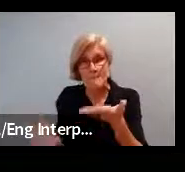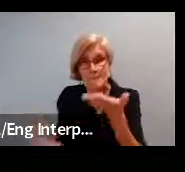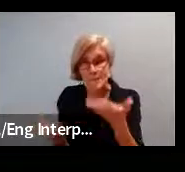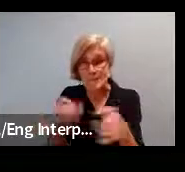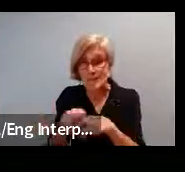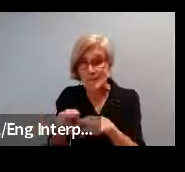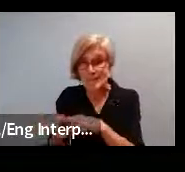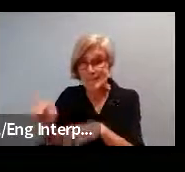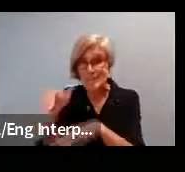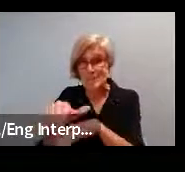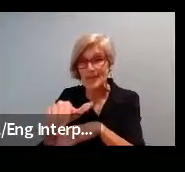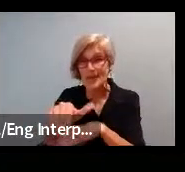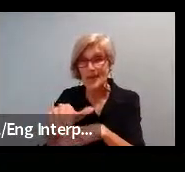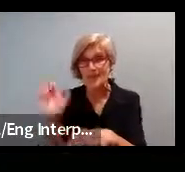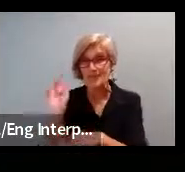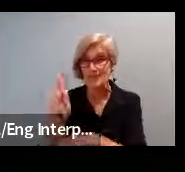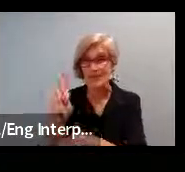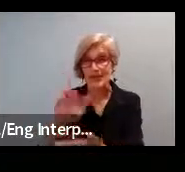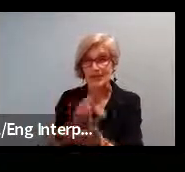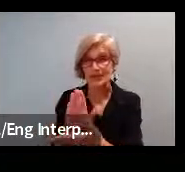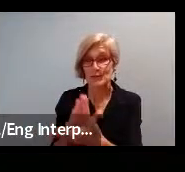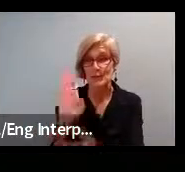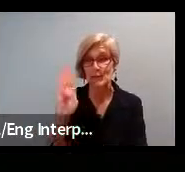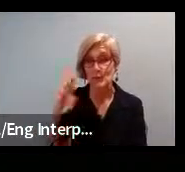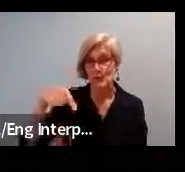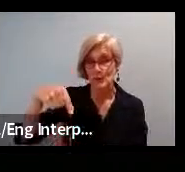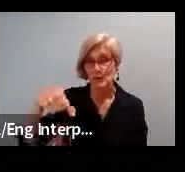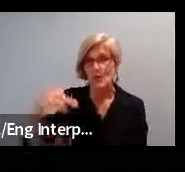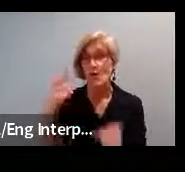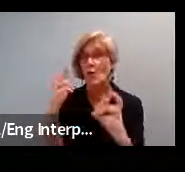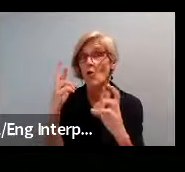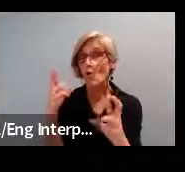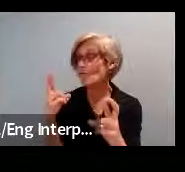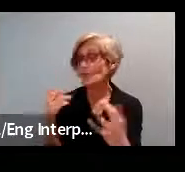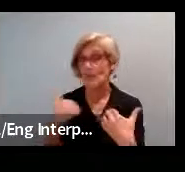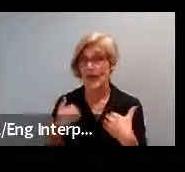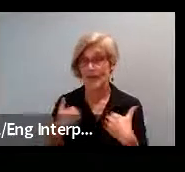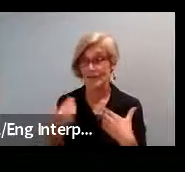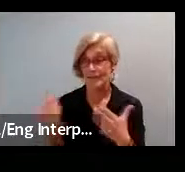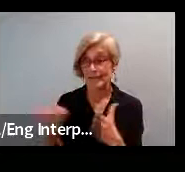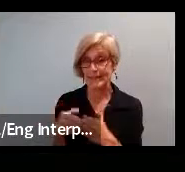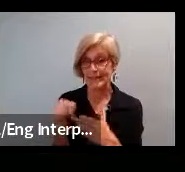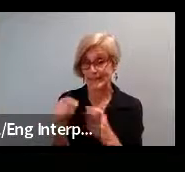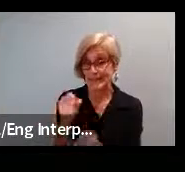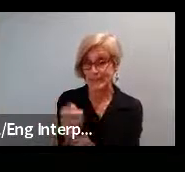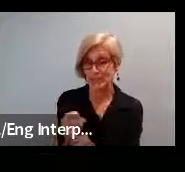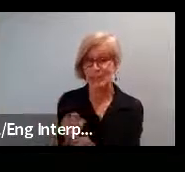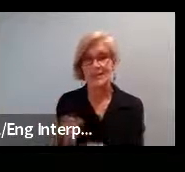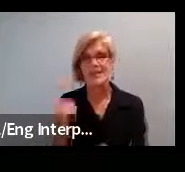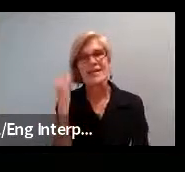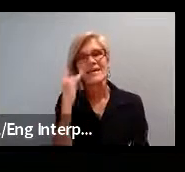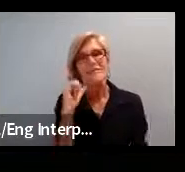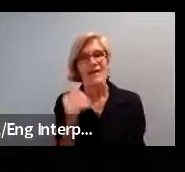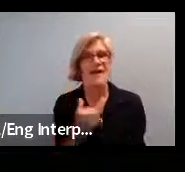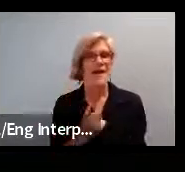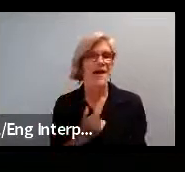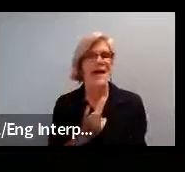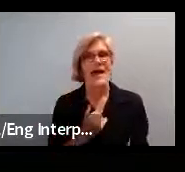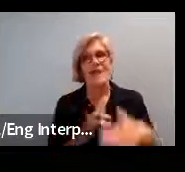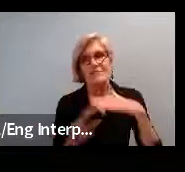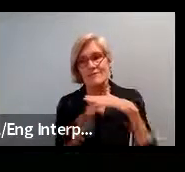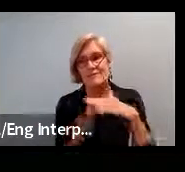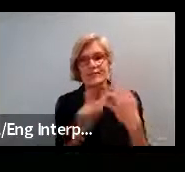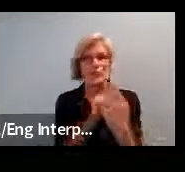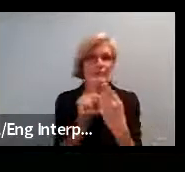we can have again next year. If it's not at the Kinder meet and greet, or the Kinder to you is what we call it, if we're able to have